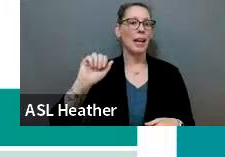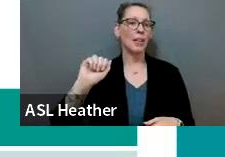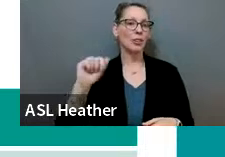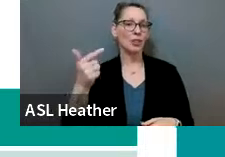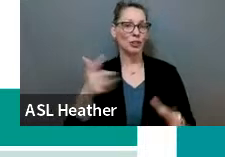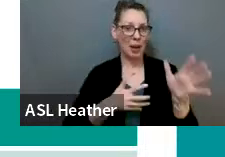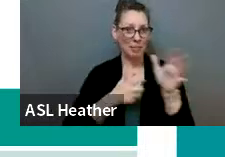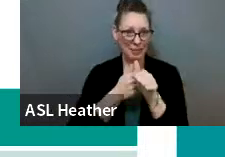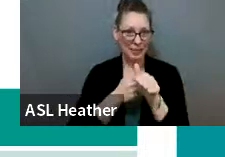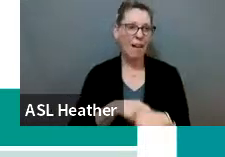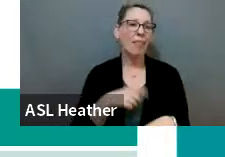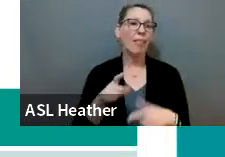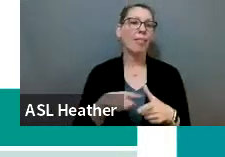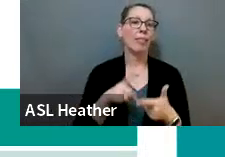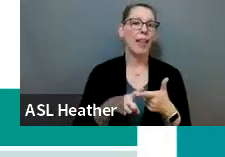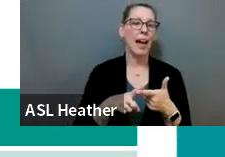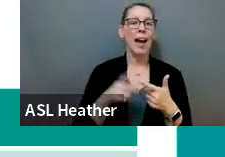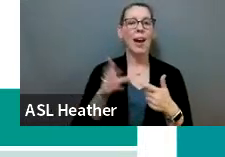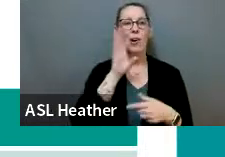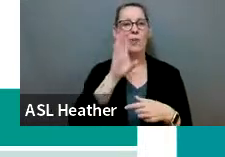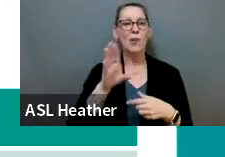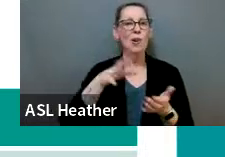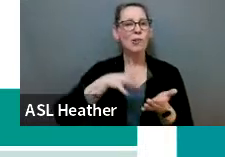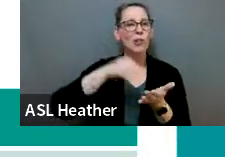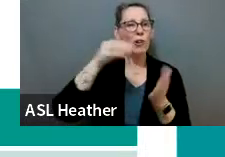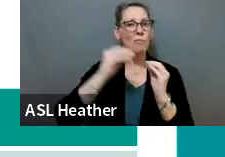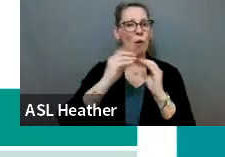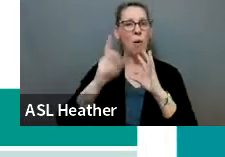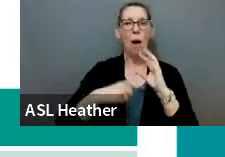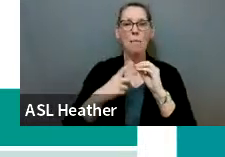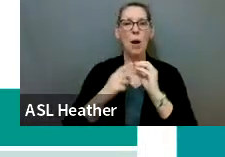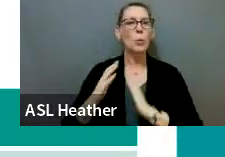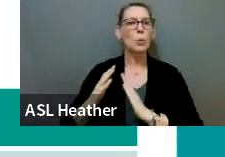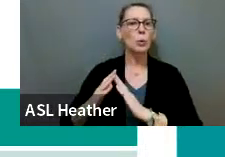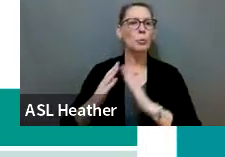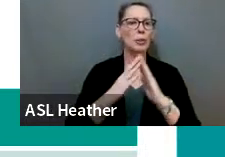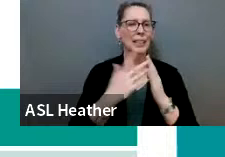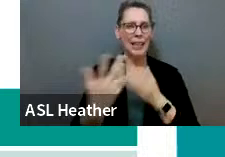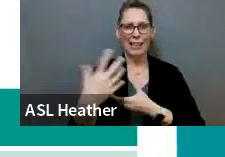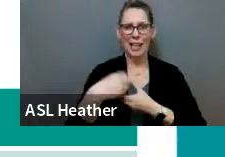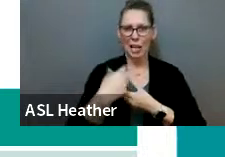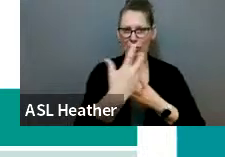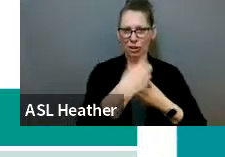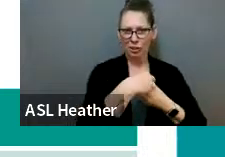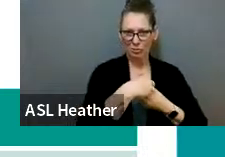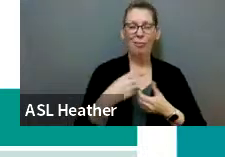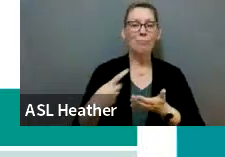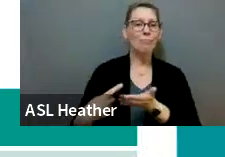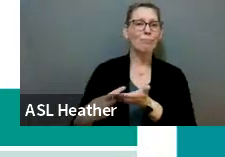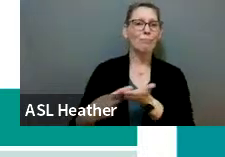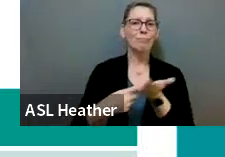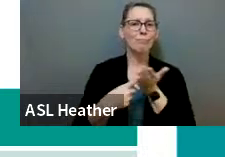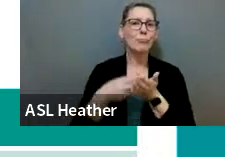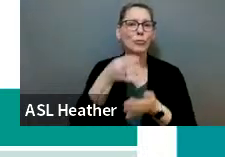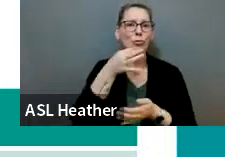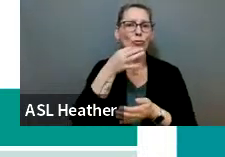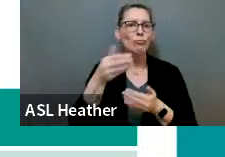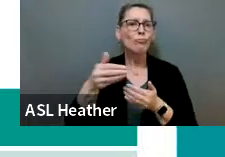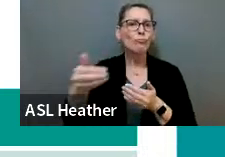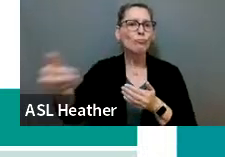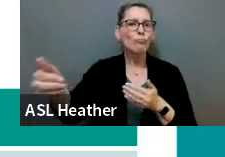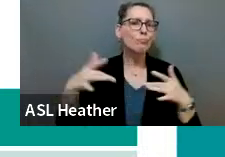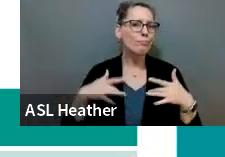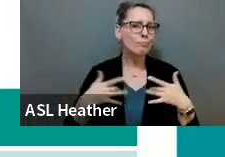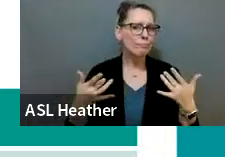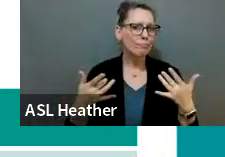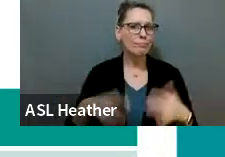then we'll have an opportunity of learning more about community engagement, as well as a discussion on upcoming activities. We'll